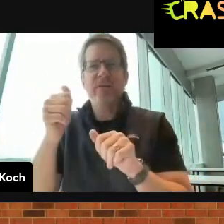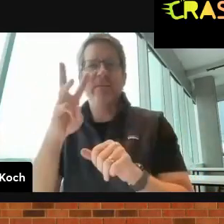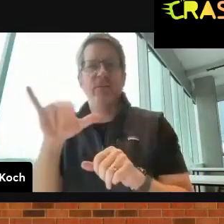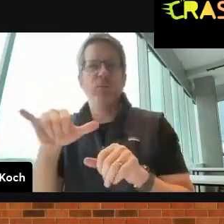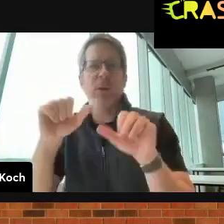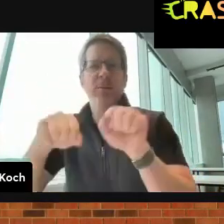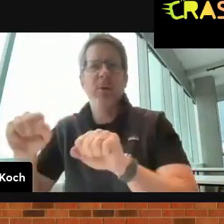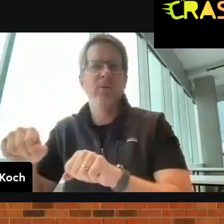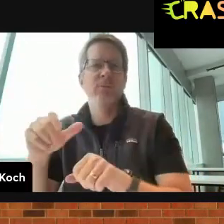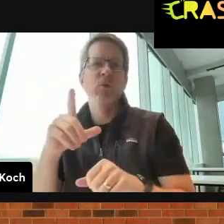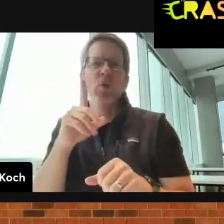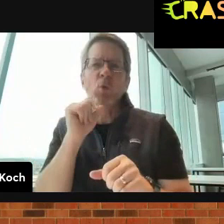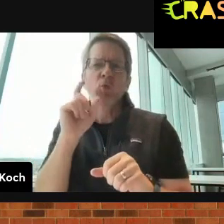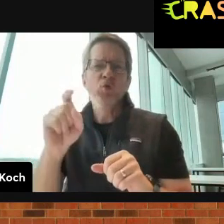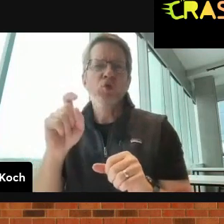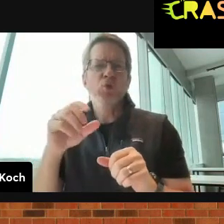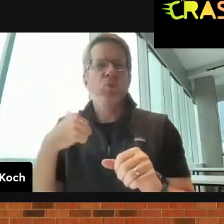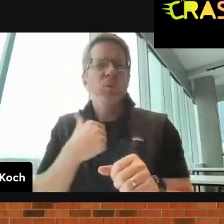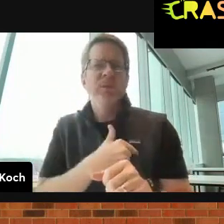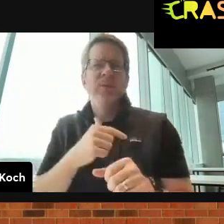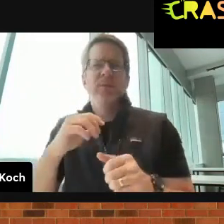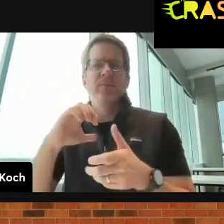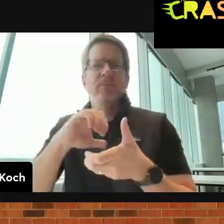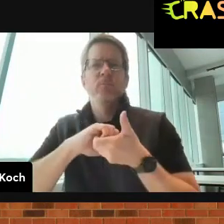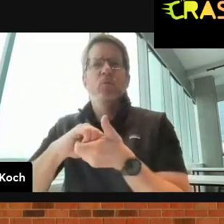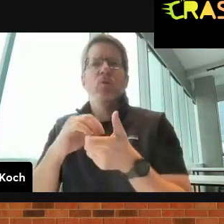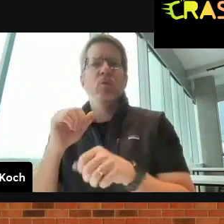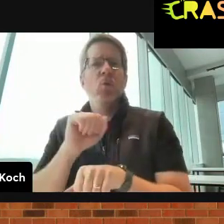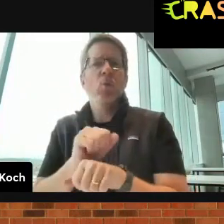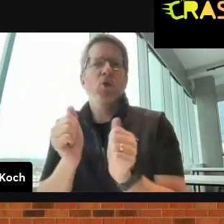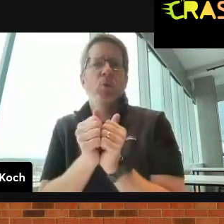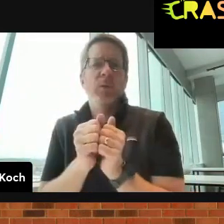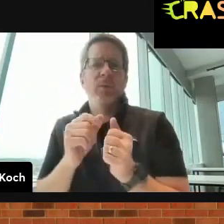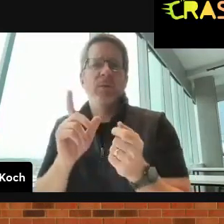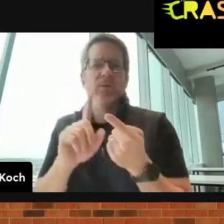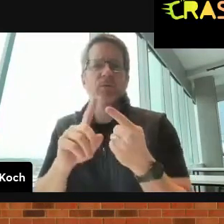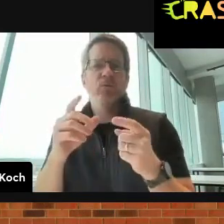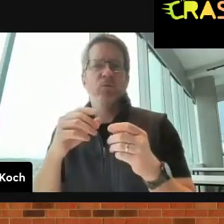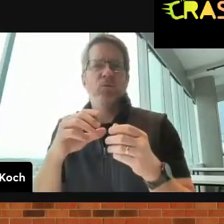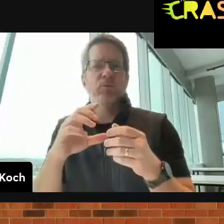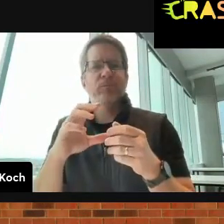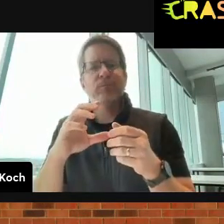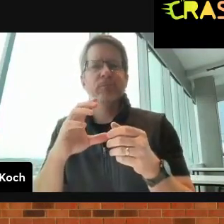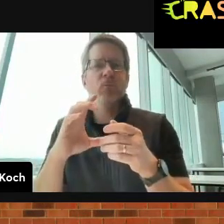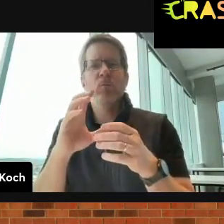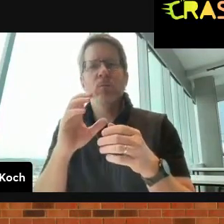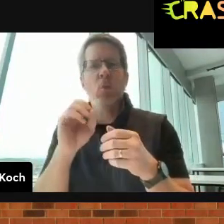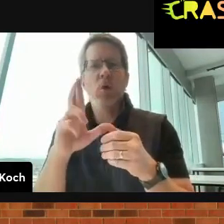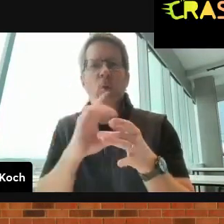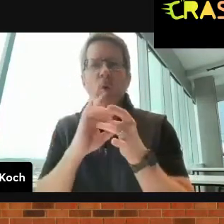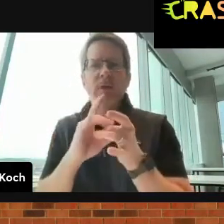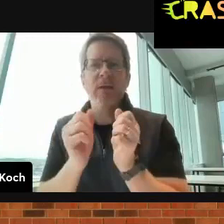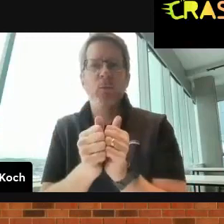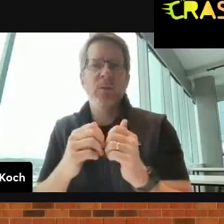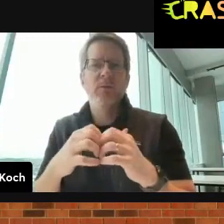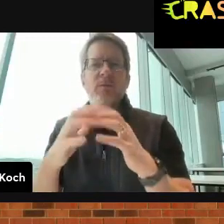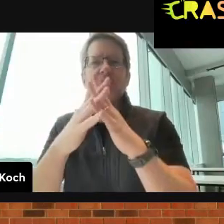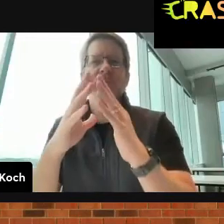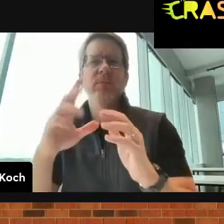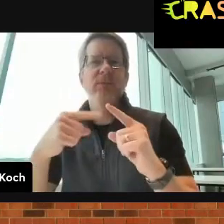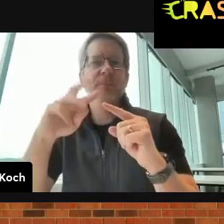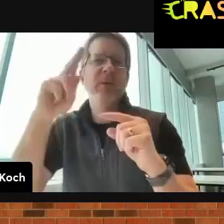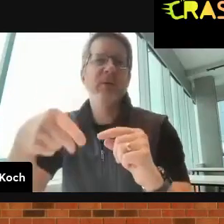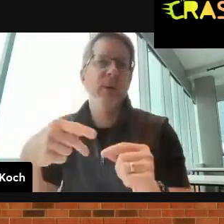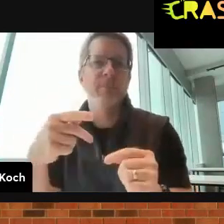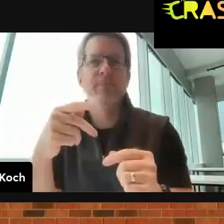up sooner, faster? Who should we partner with or work with in order